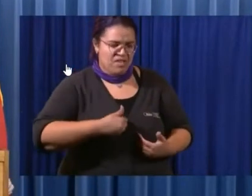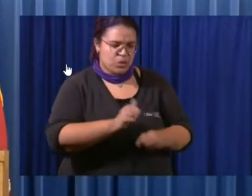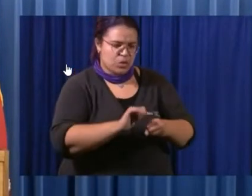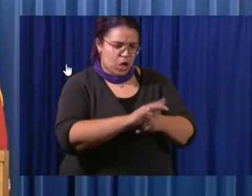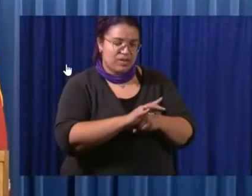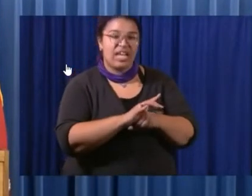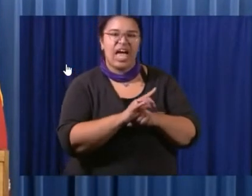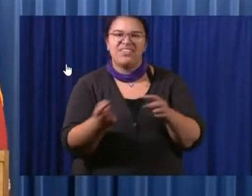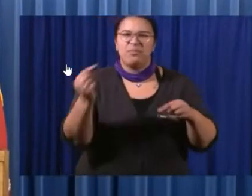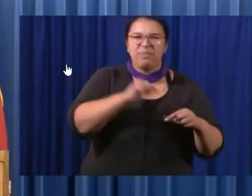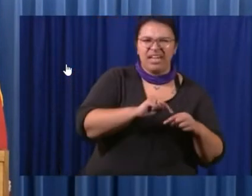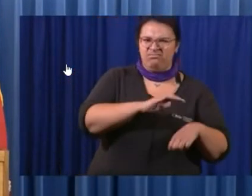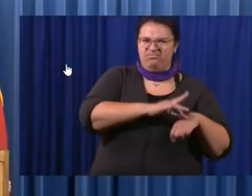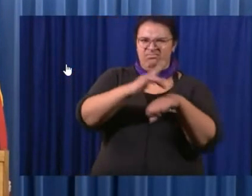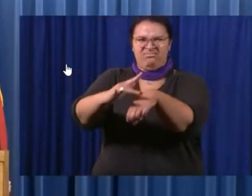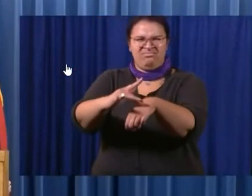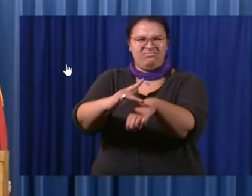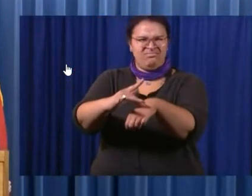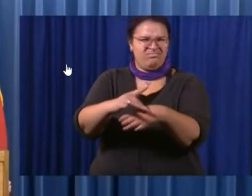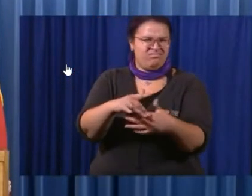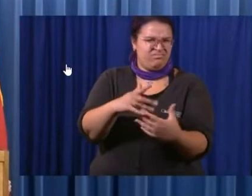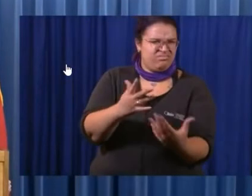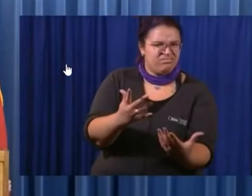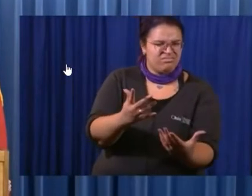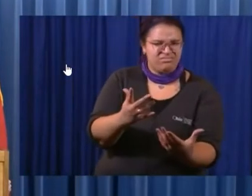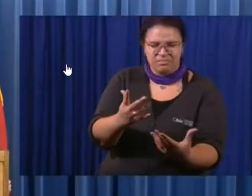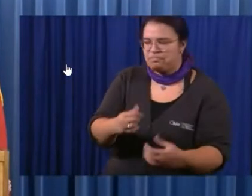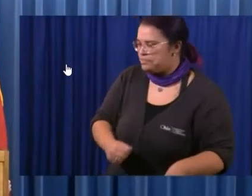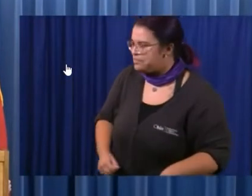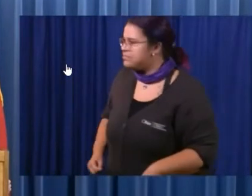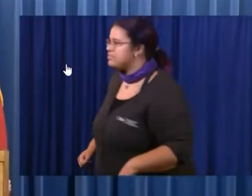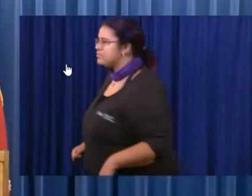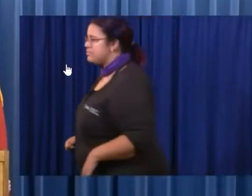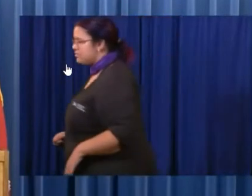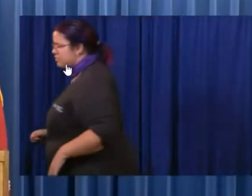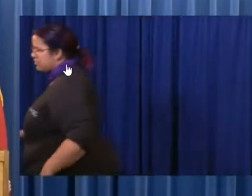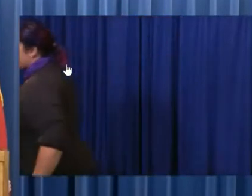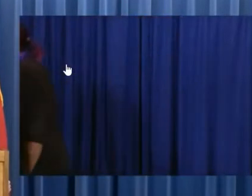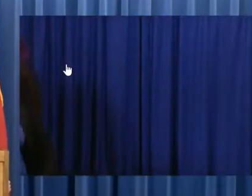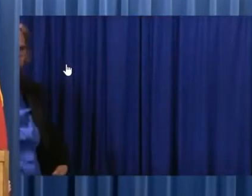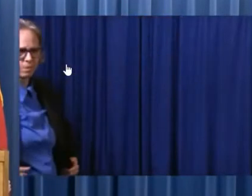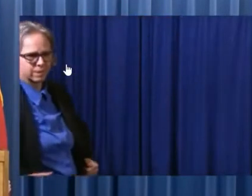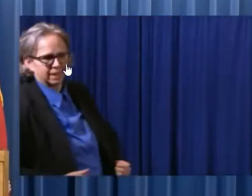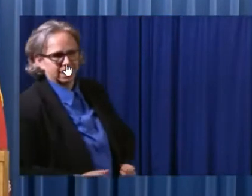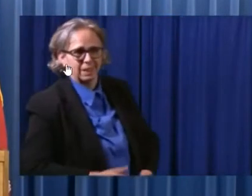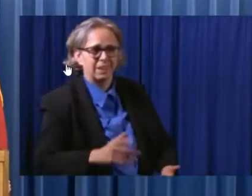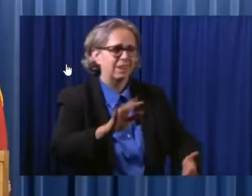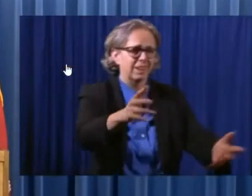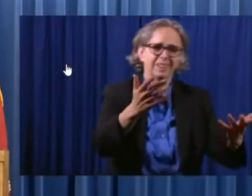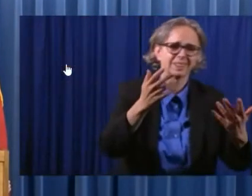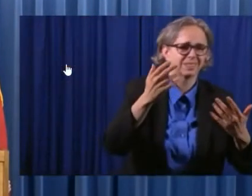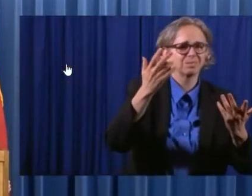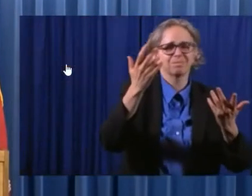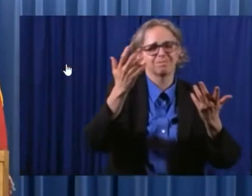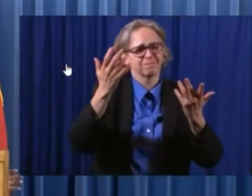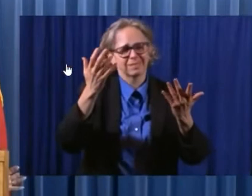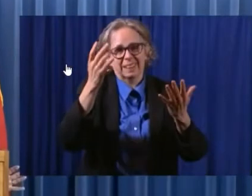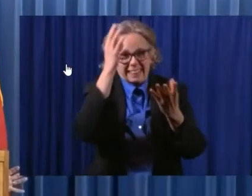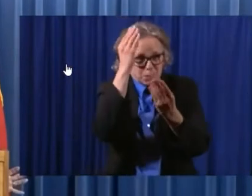I mean, basically, the data is driven by county of residence, with the